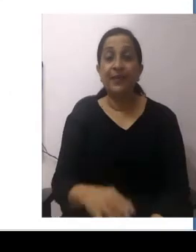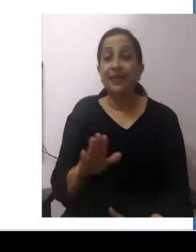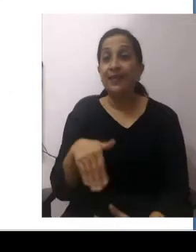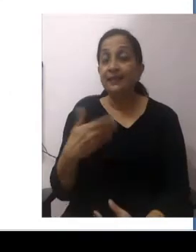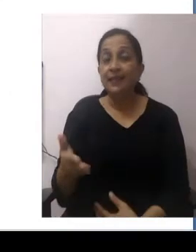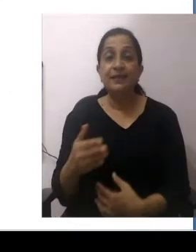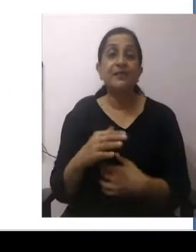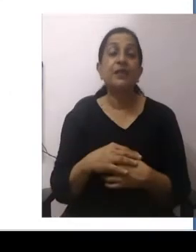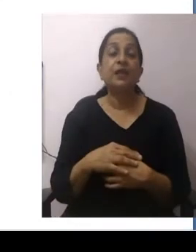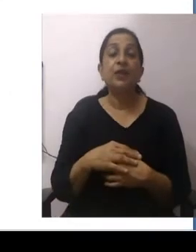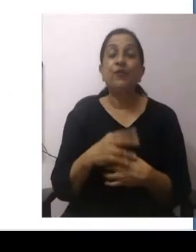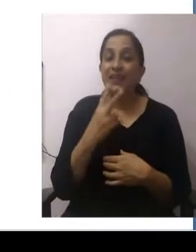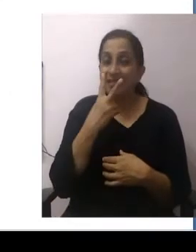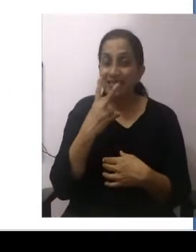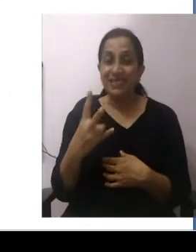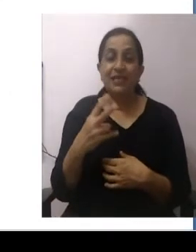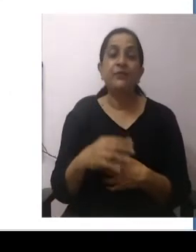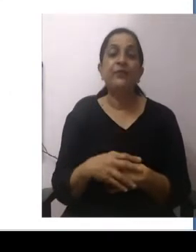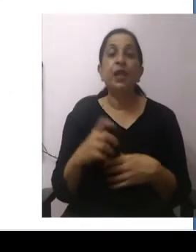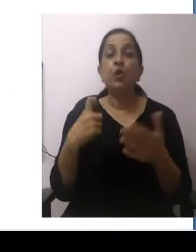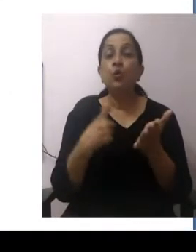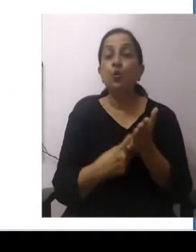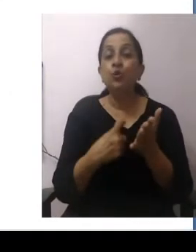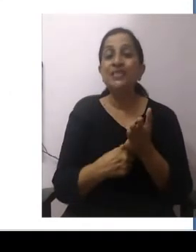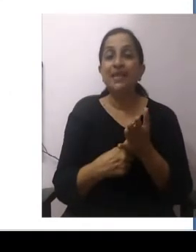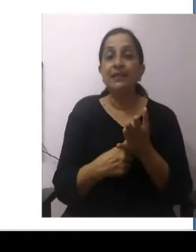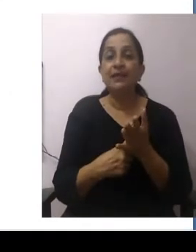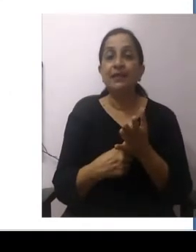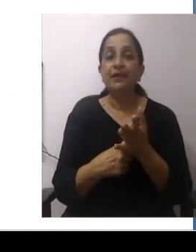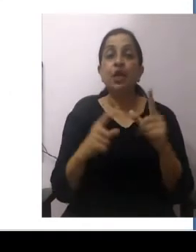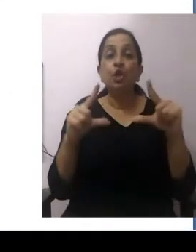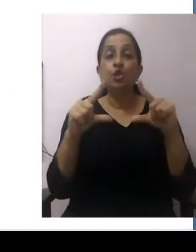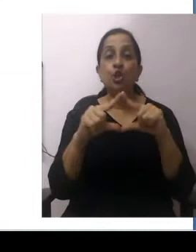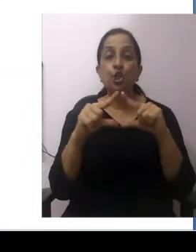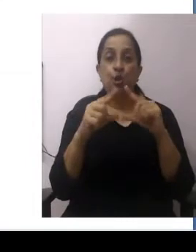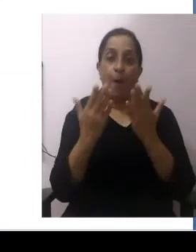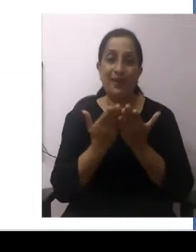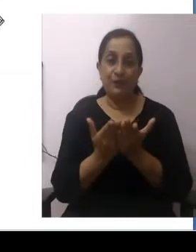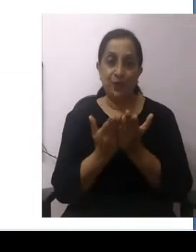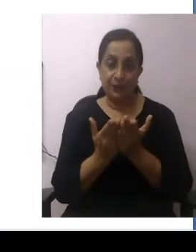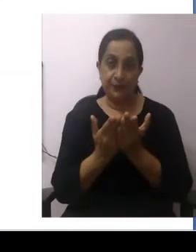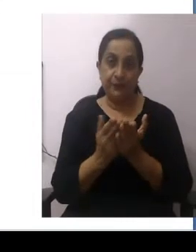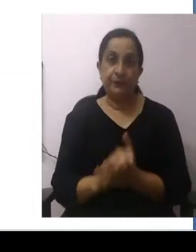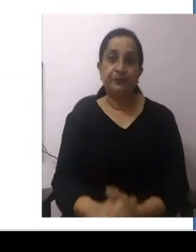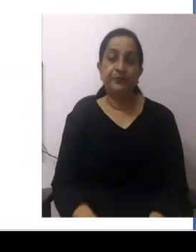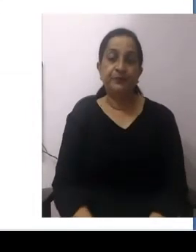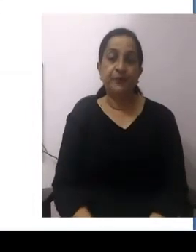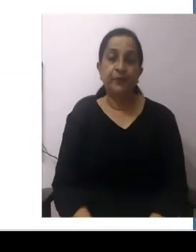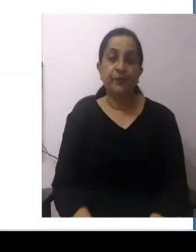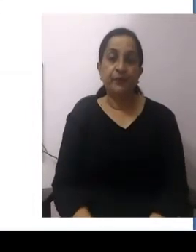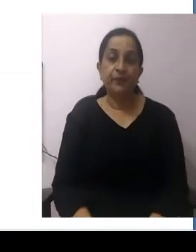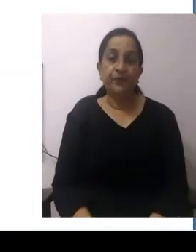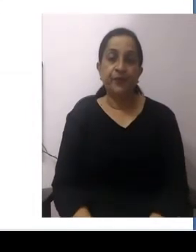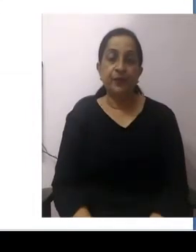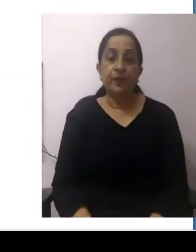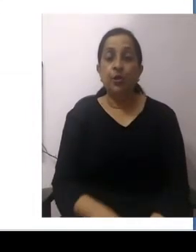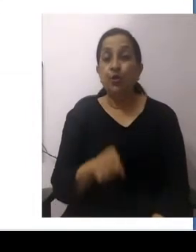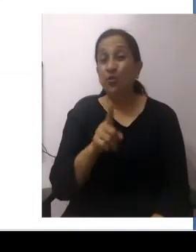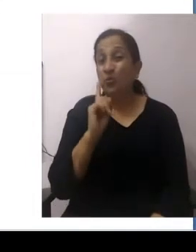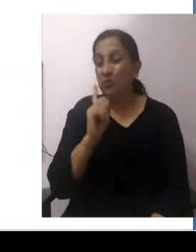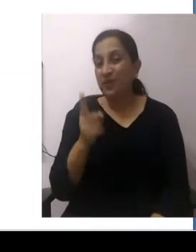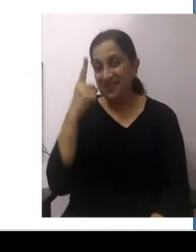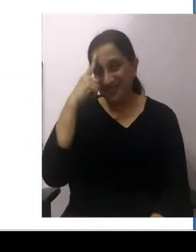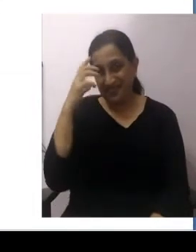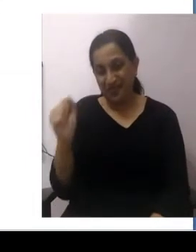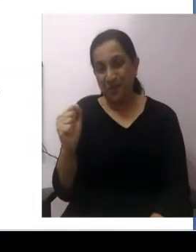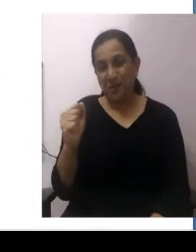Next, let us look at rules in trigonometry. Okay, You must remember